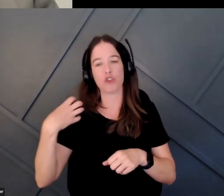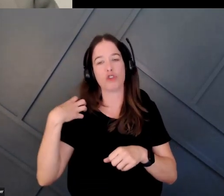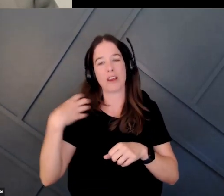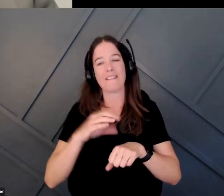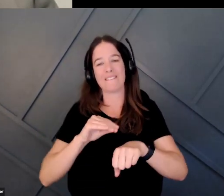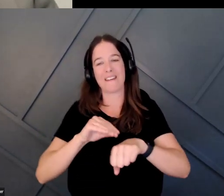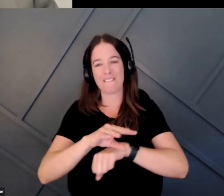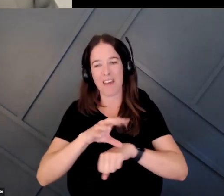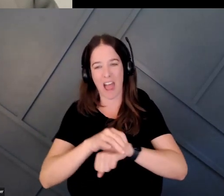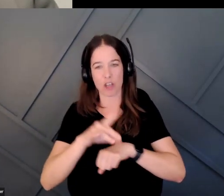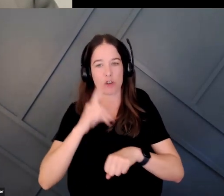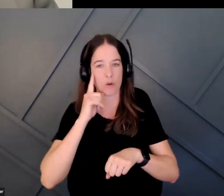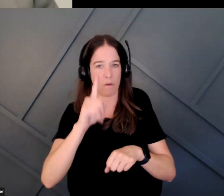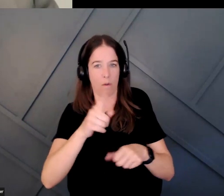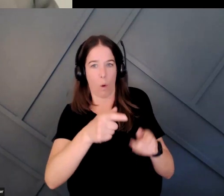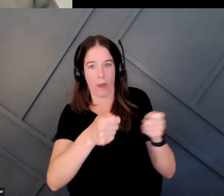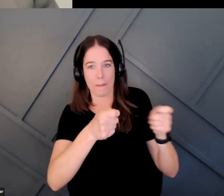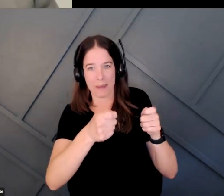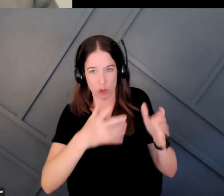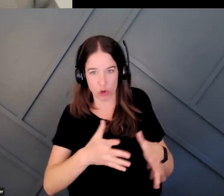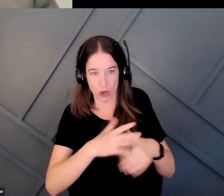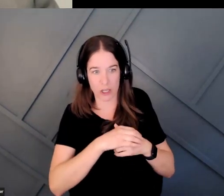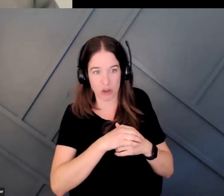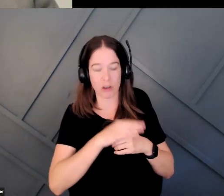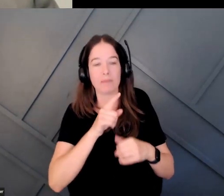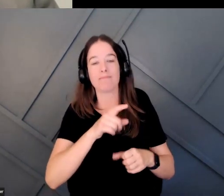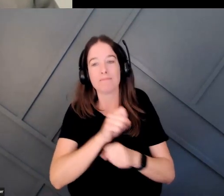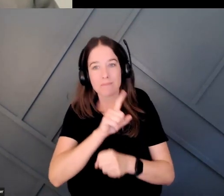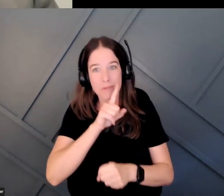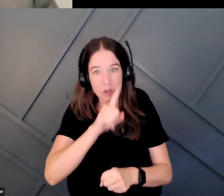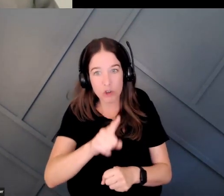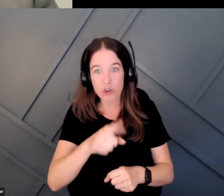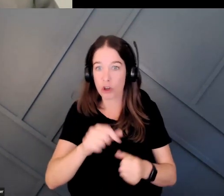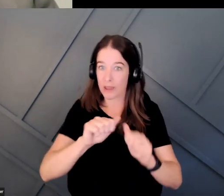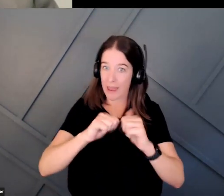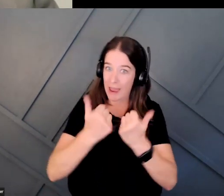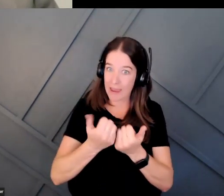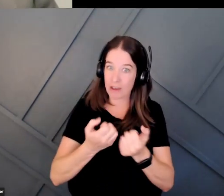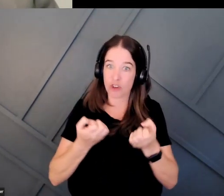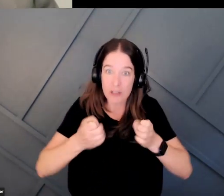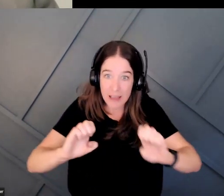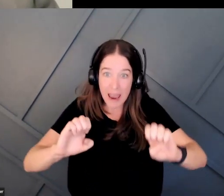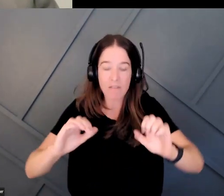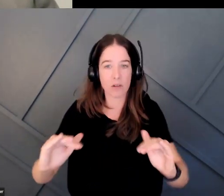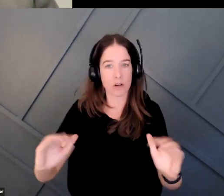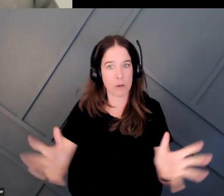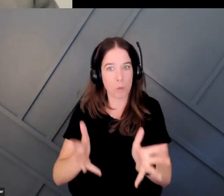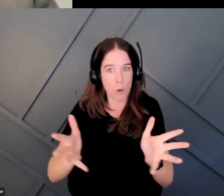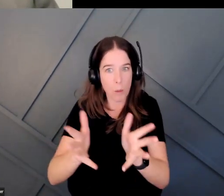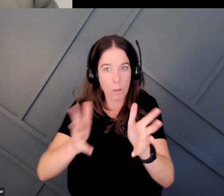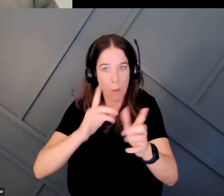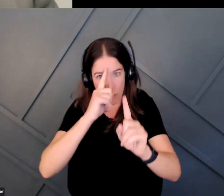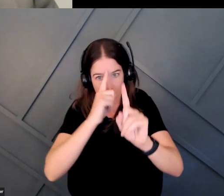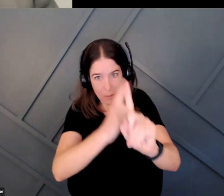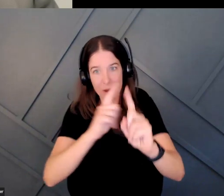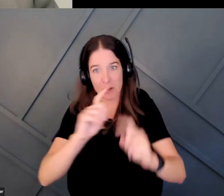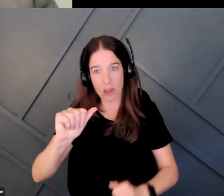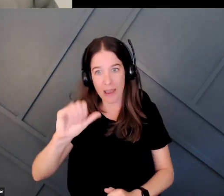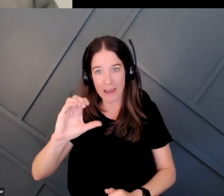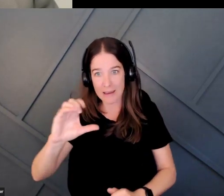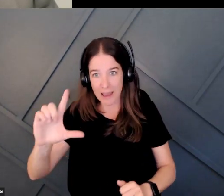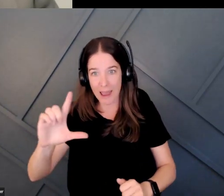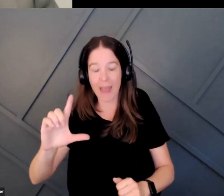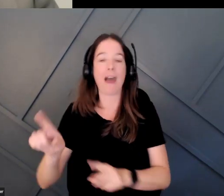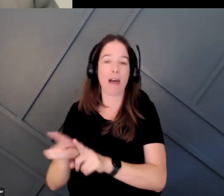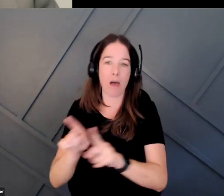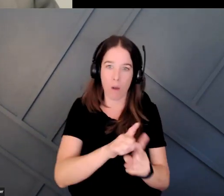and operational priorities, ensuring the agency's efforts advance the missions of ACL and HHS. He